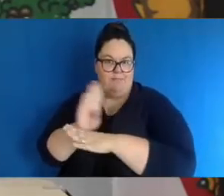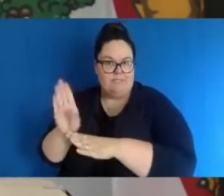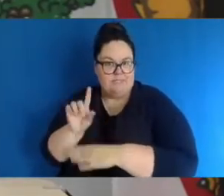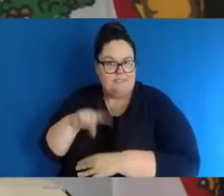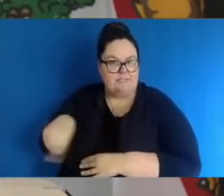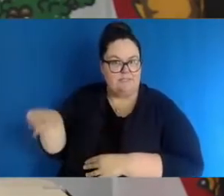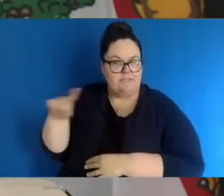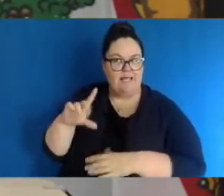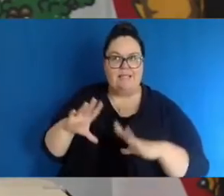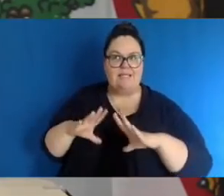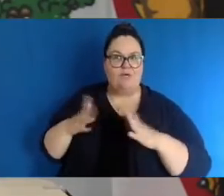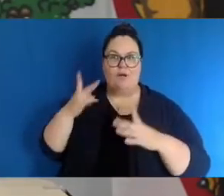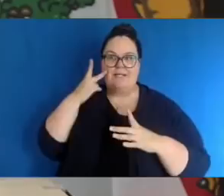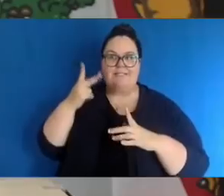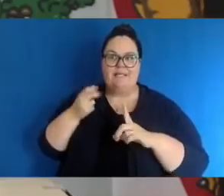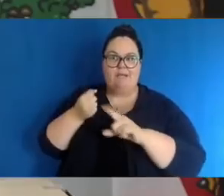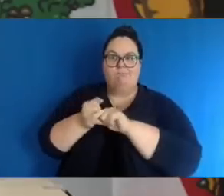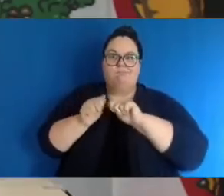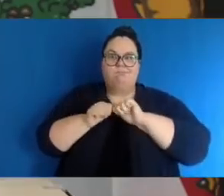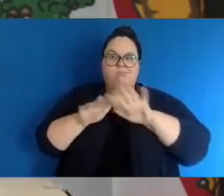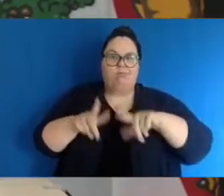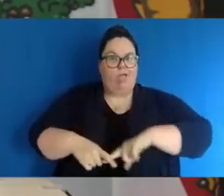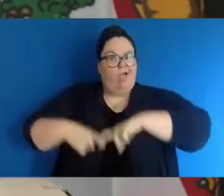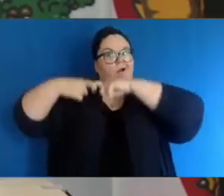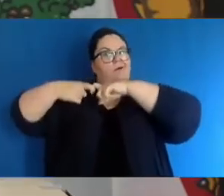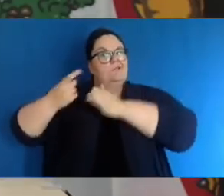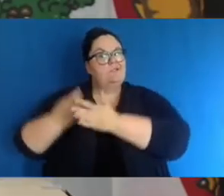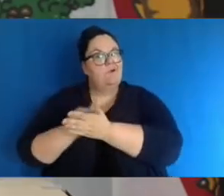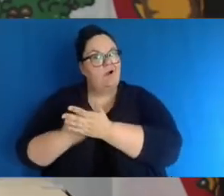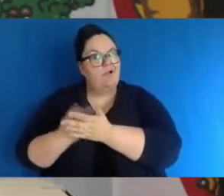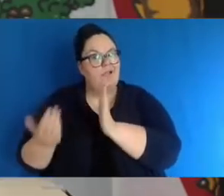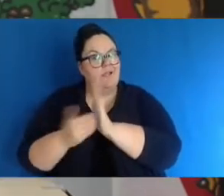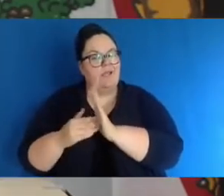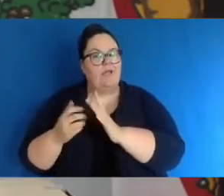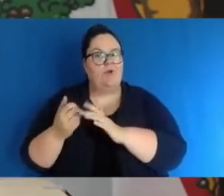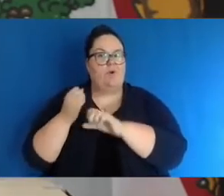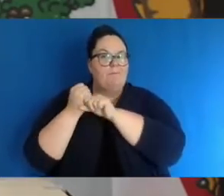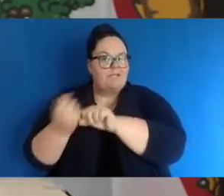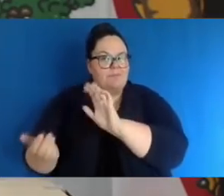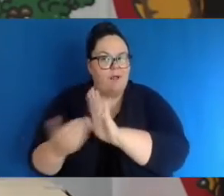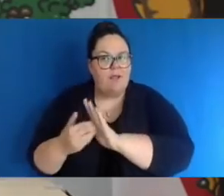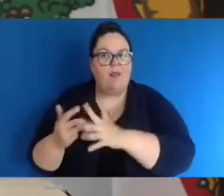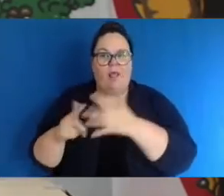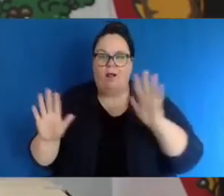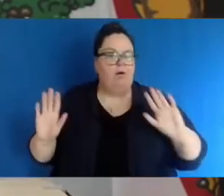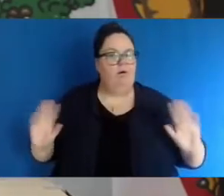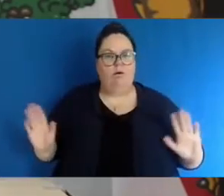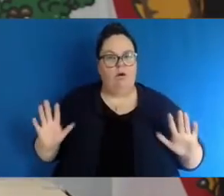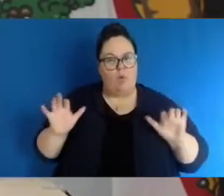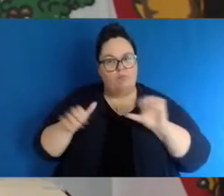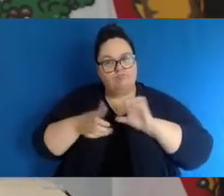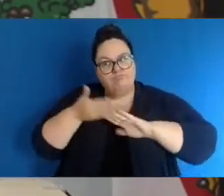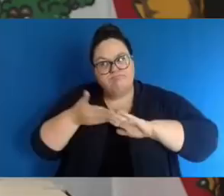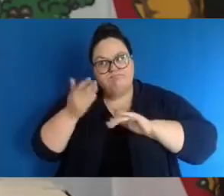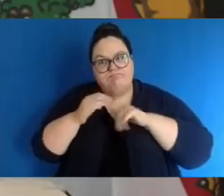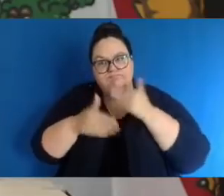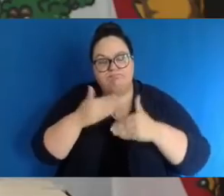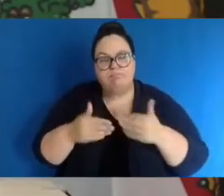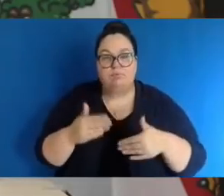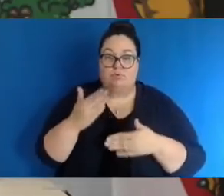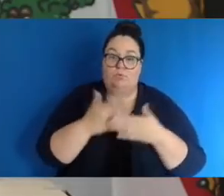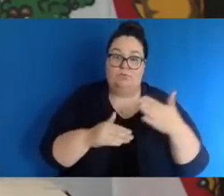any unnecessary impact to their already impacted operations. And I think you're going to see some, groups